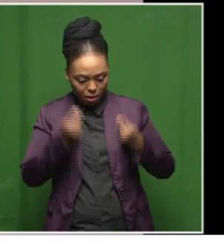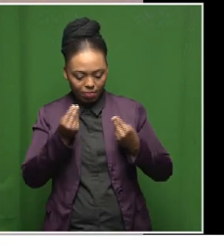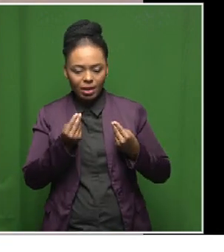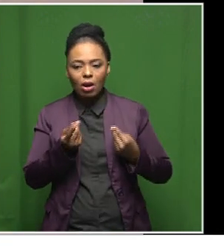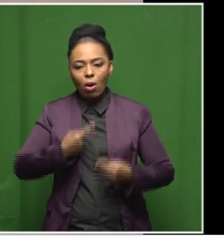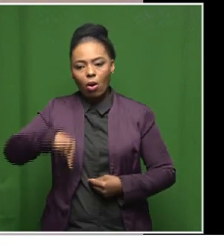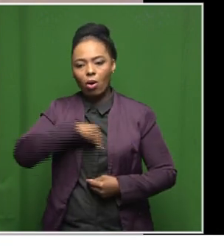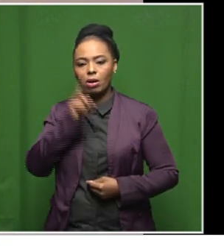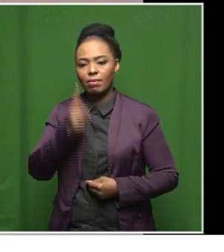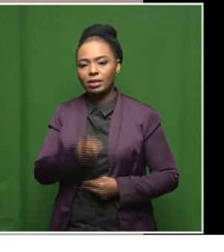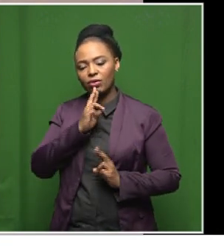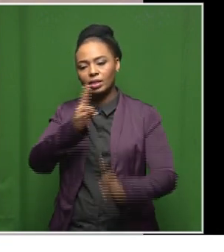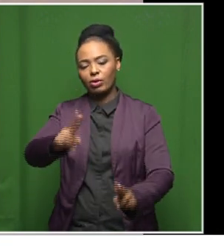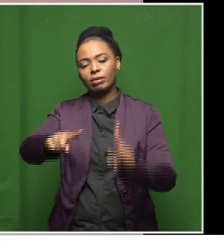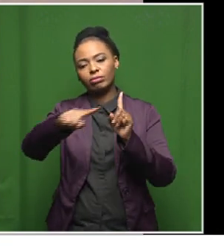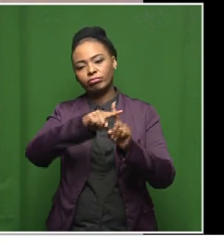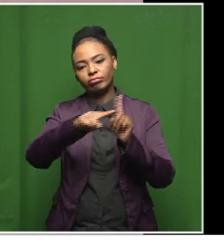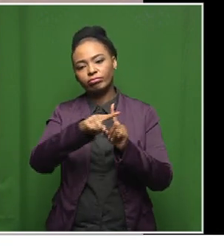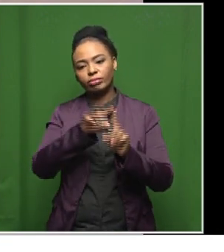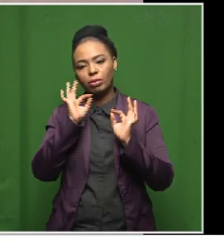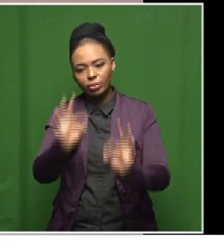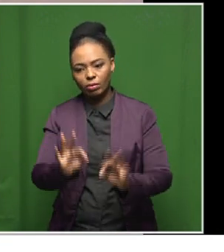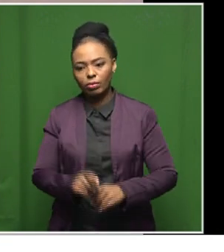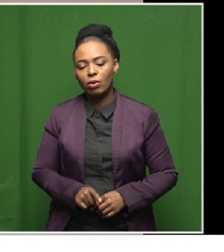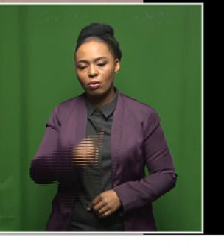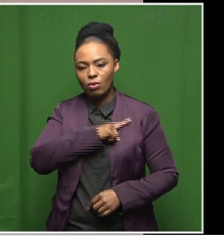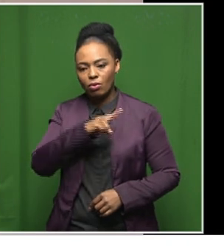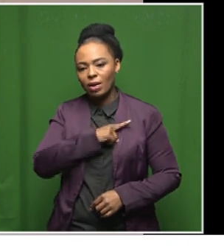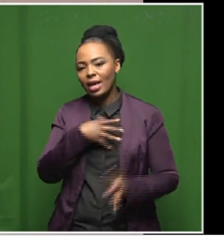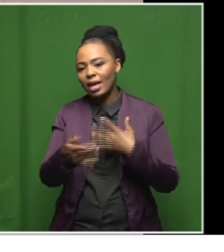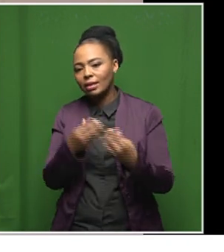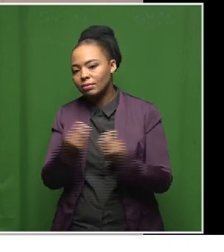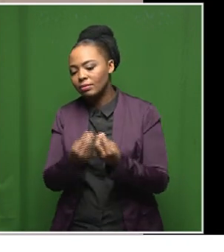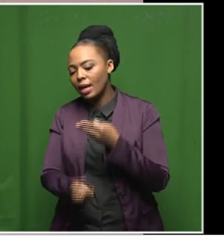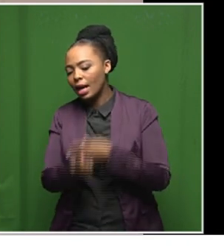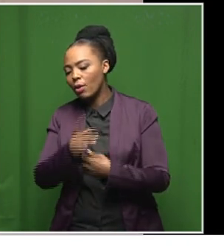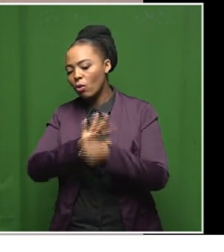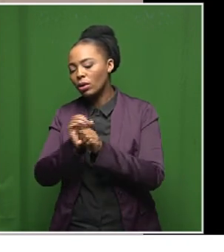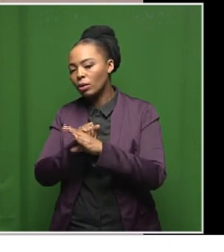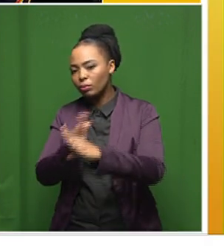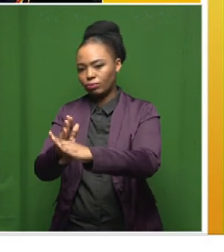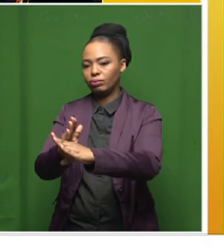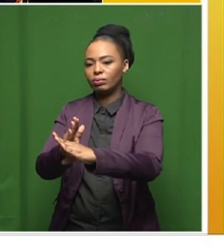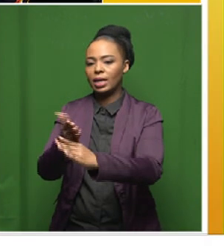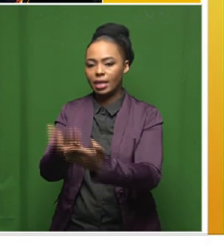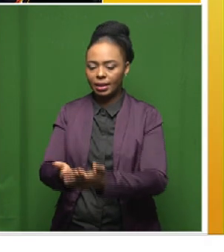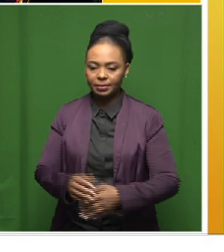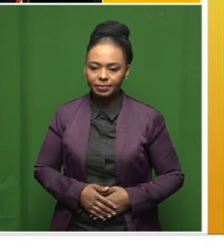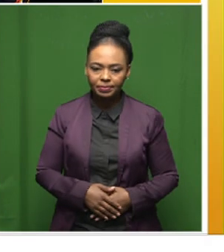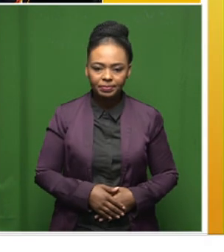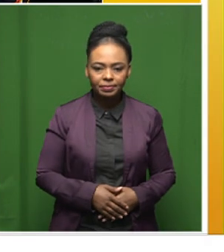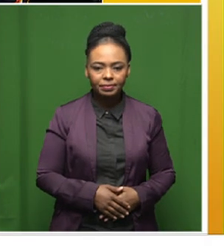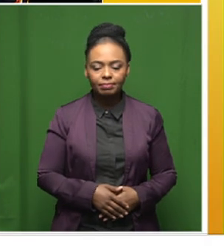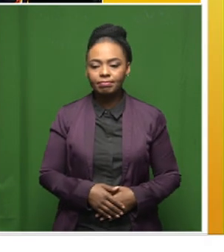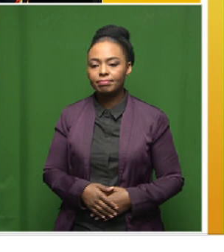us to reduce the transmission and the morbidity and mortality that comes with the COVID infection. And 10 seconds, Professor